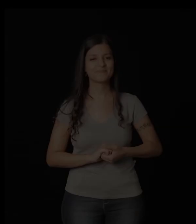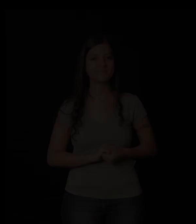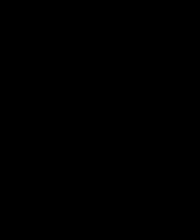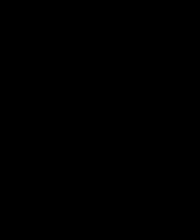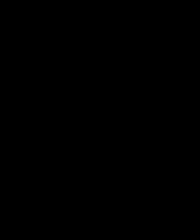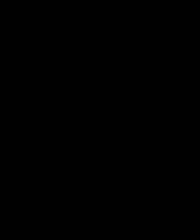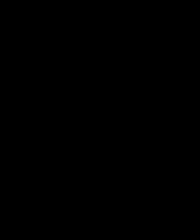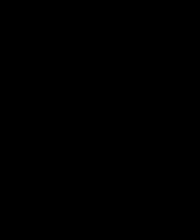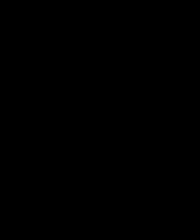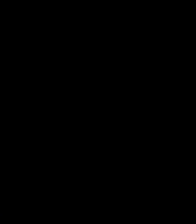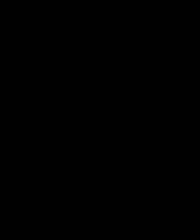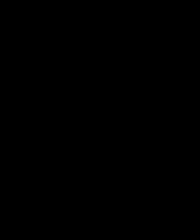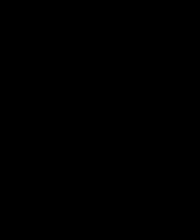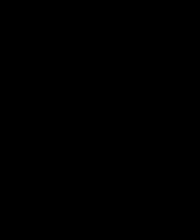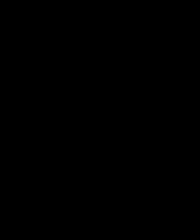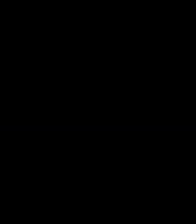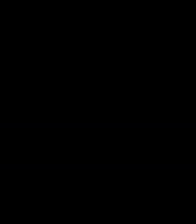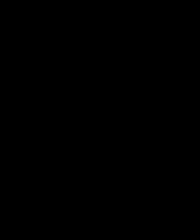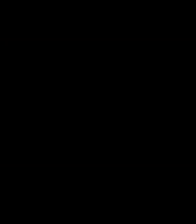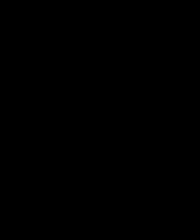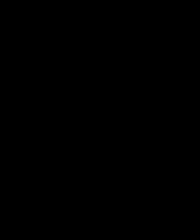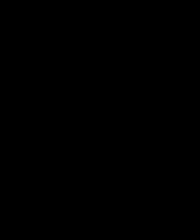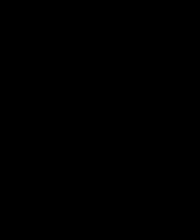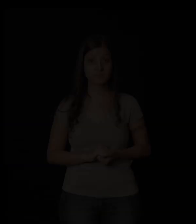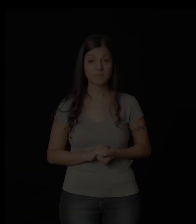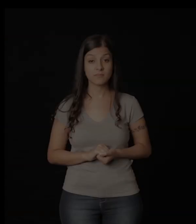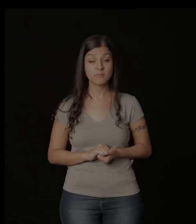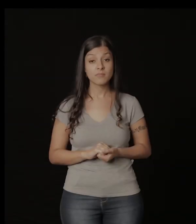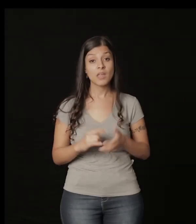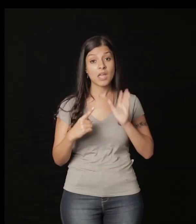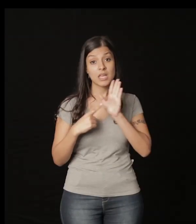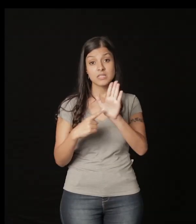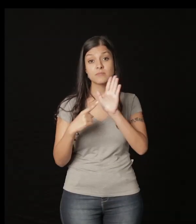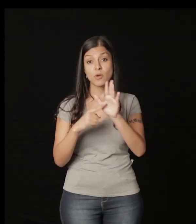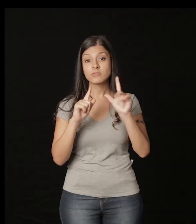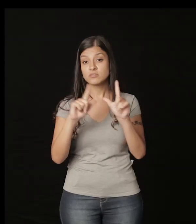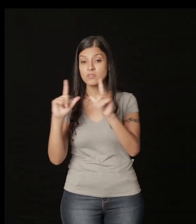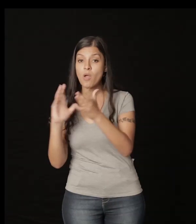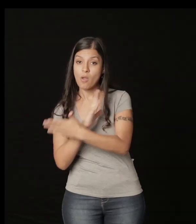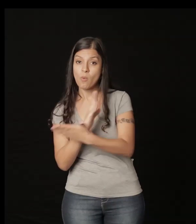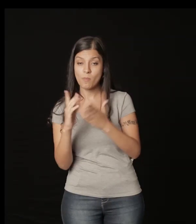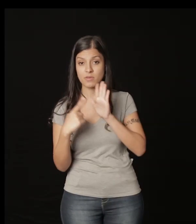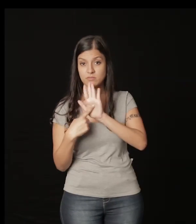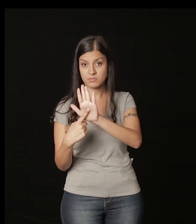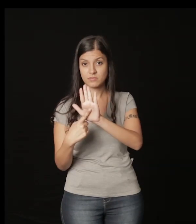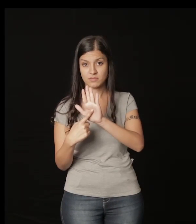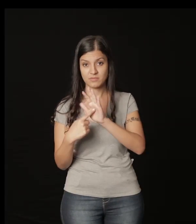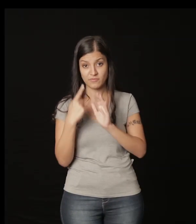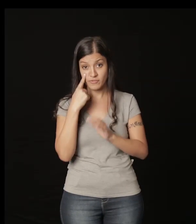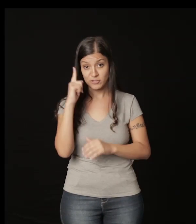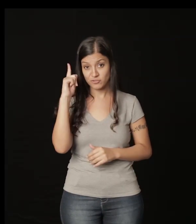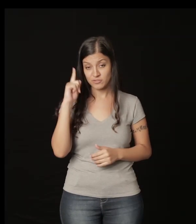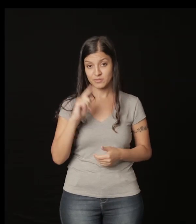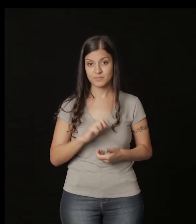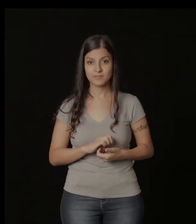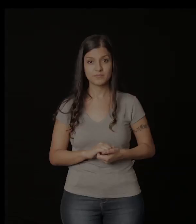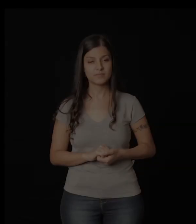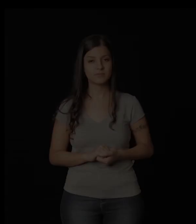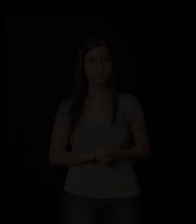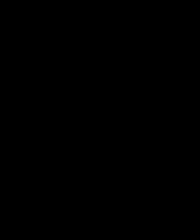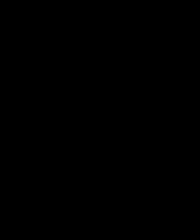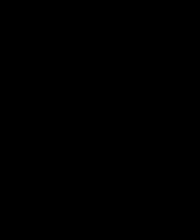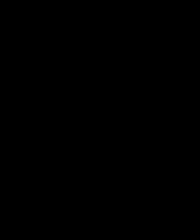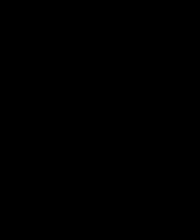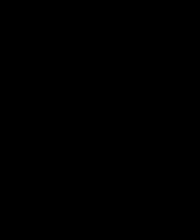you can see some of the results. These are details of some of